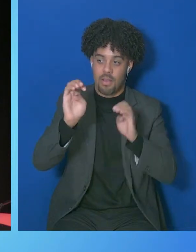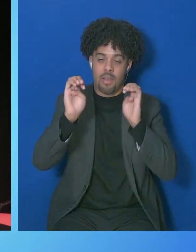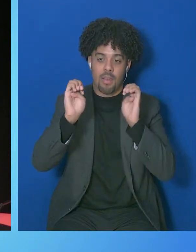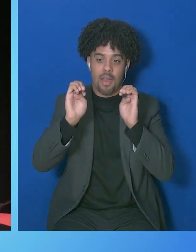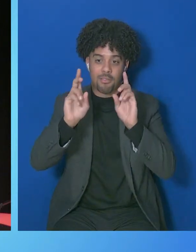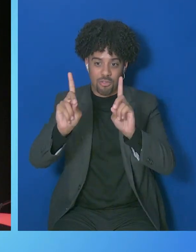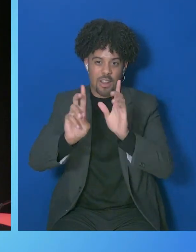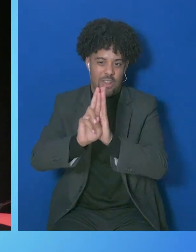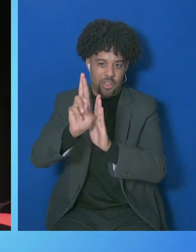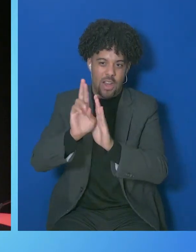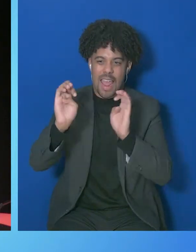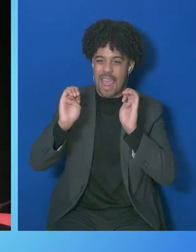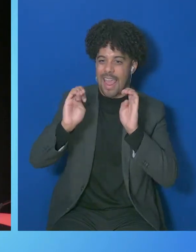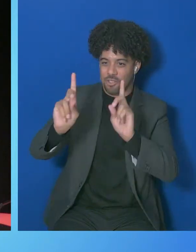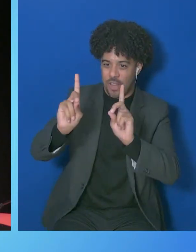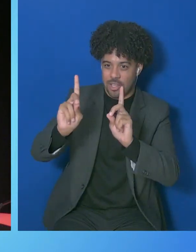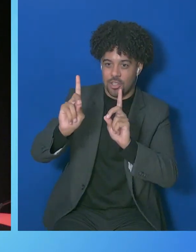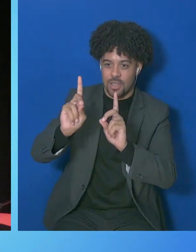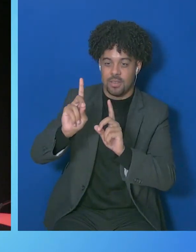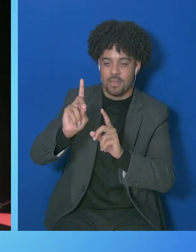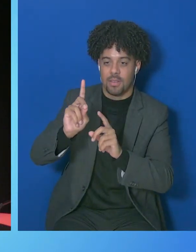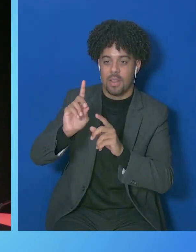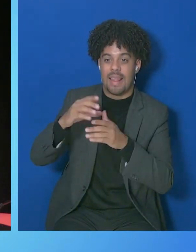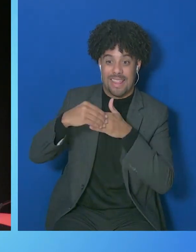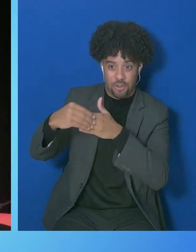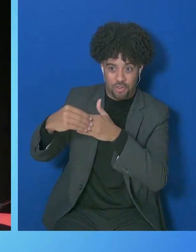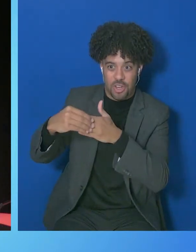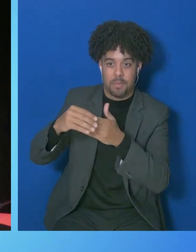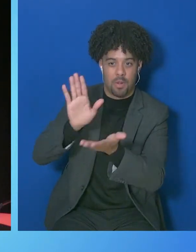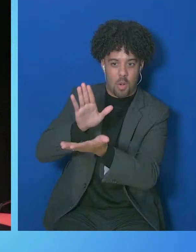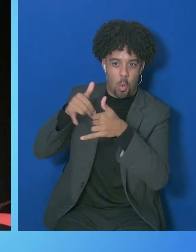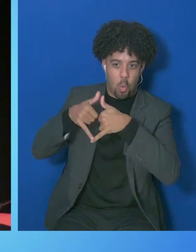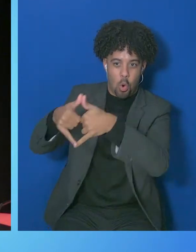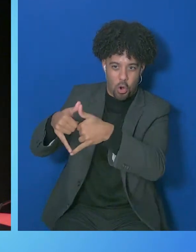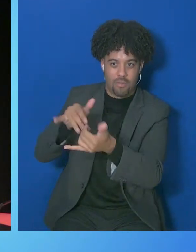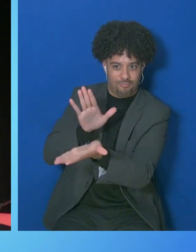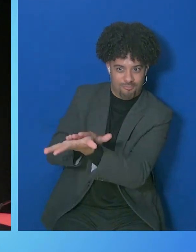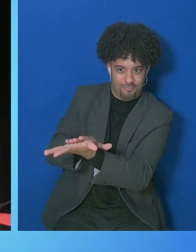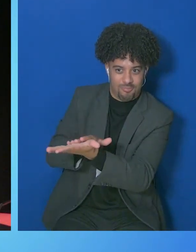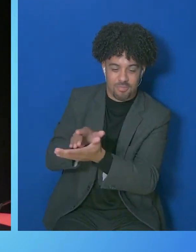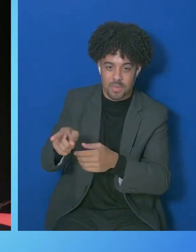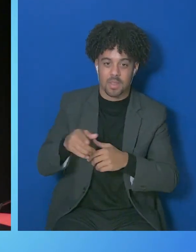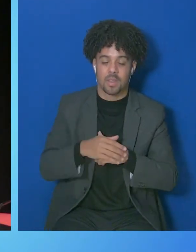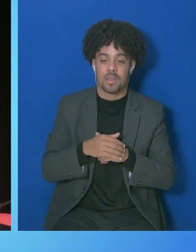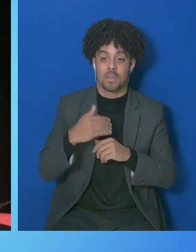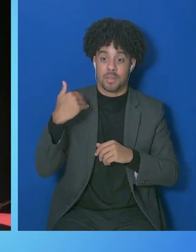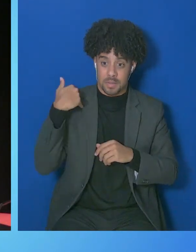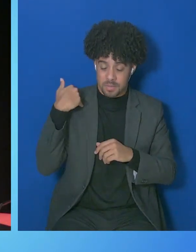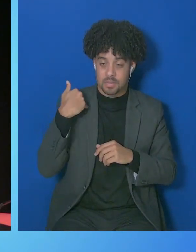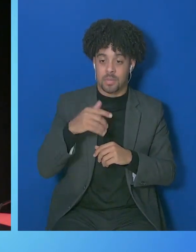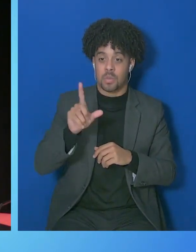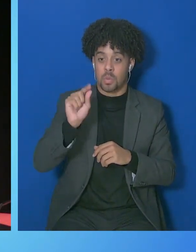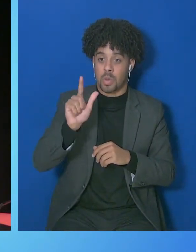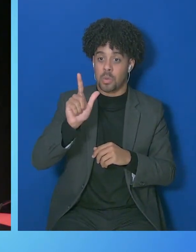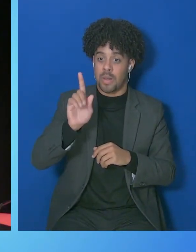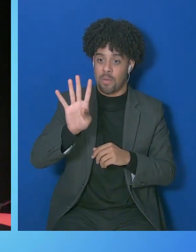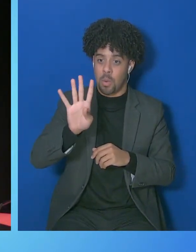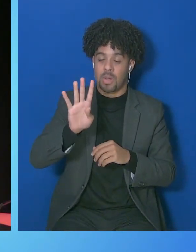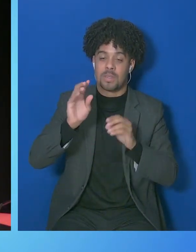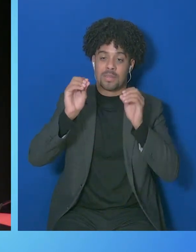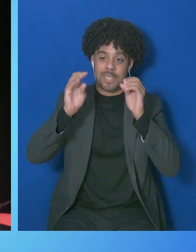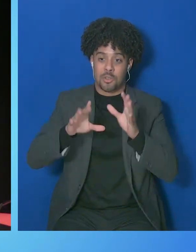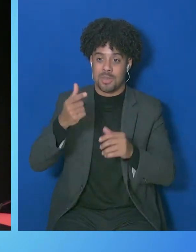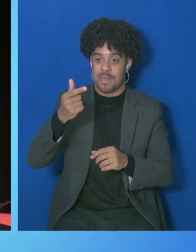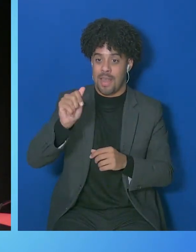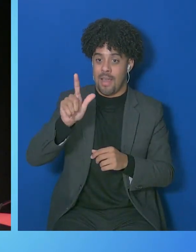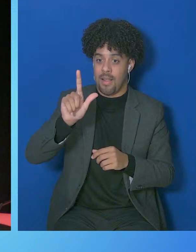The Tucson Values Teachers Stand Up for Teachers 2024 Gala was held on November 7th